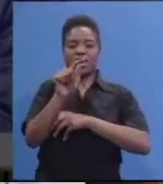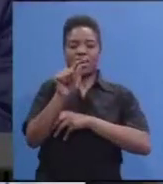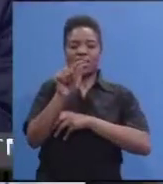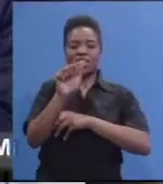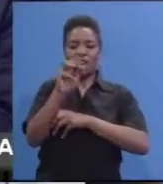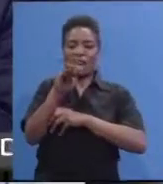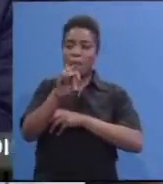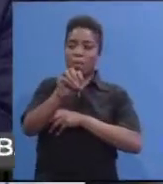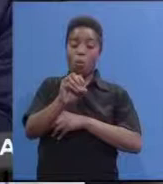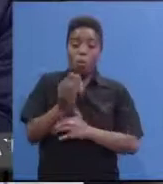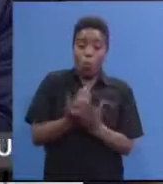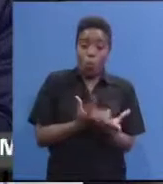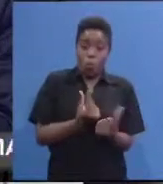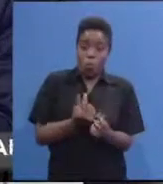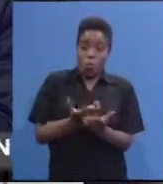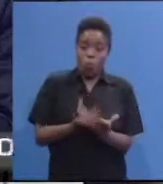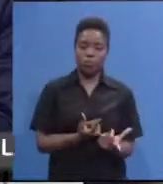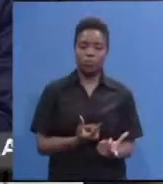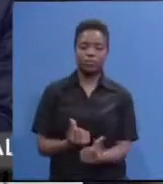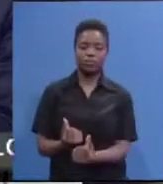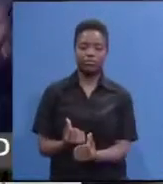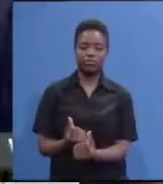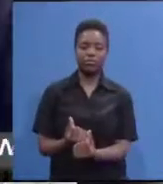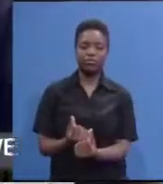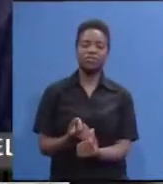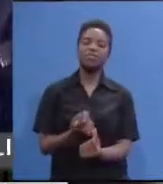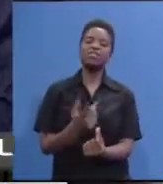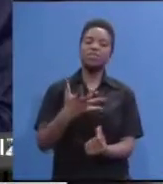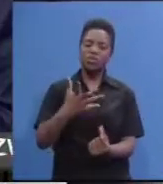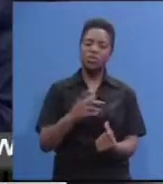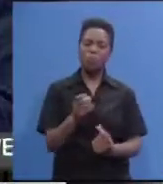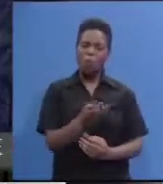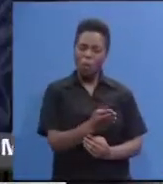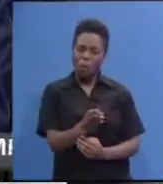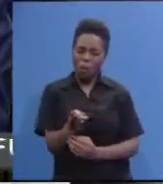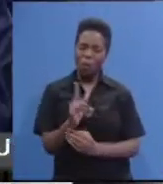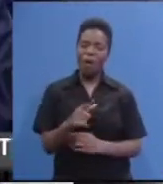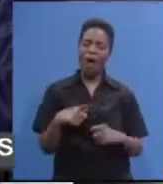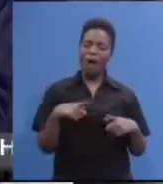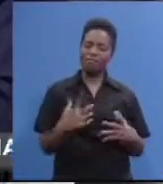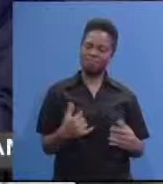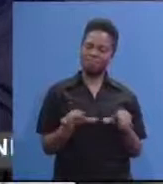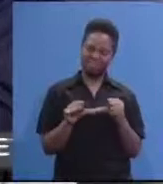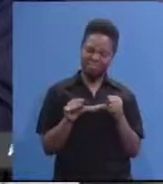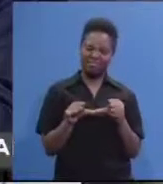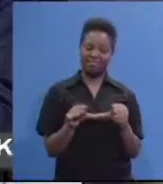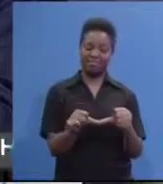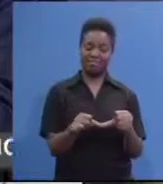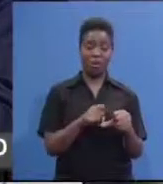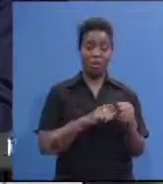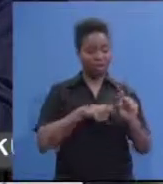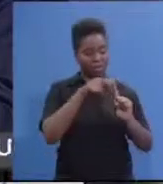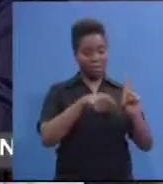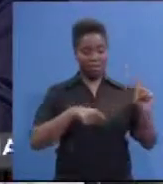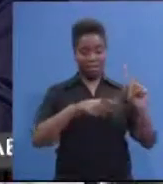what I could. I'm leaving this to you, to Kaifas, to Christelle, and everybody else to continue the journey. Because it's a long